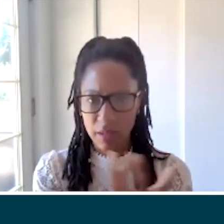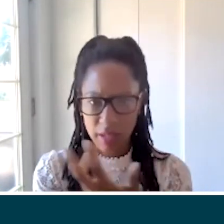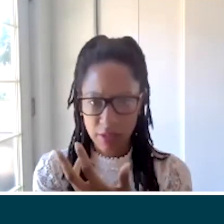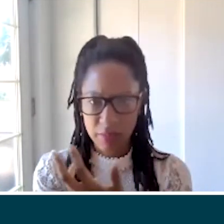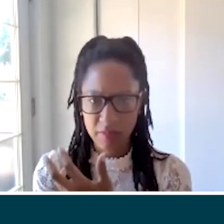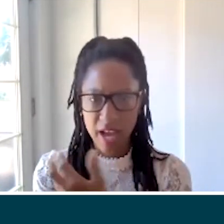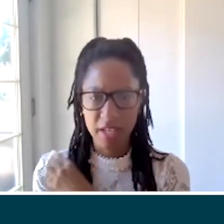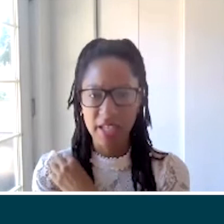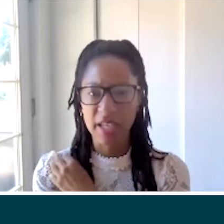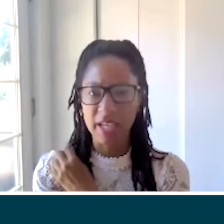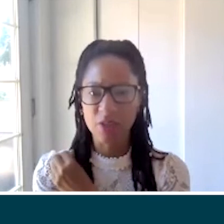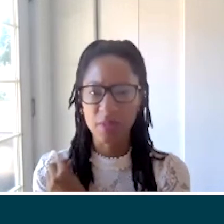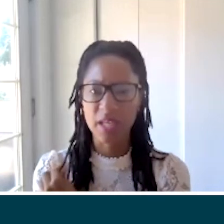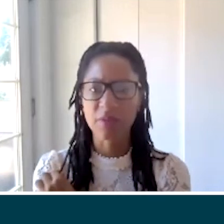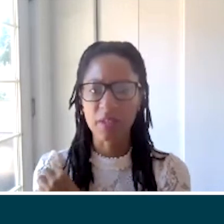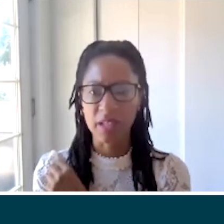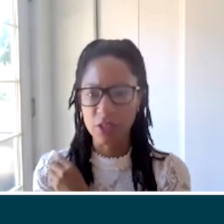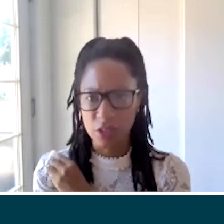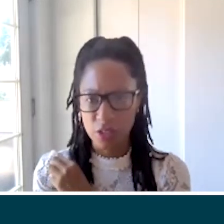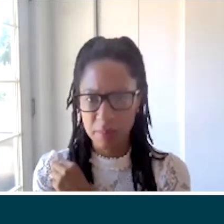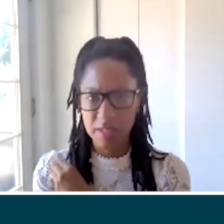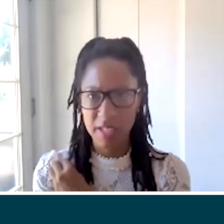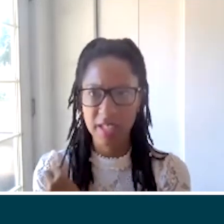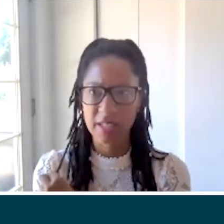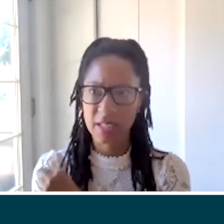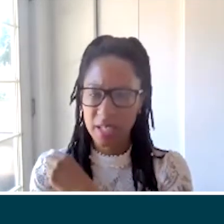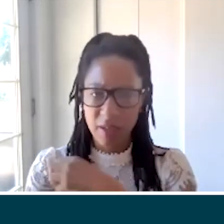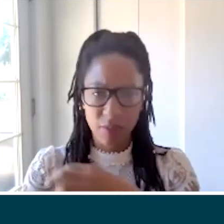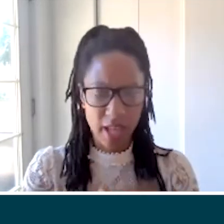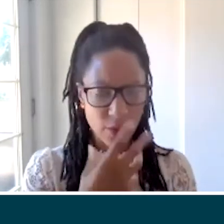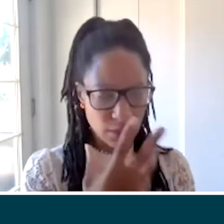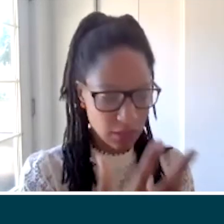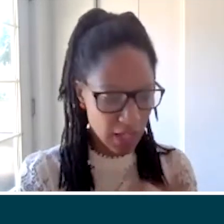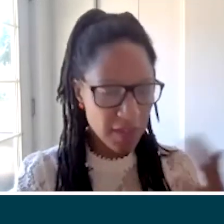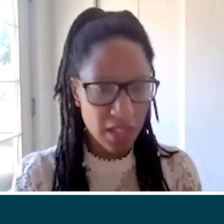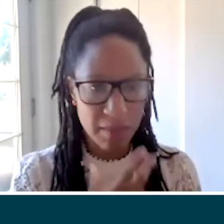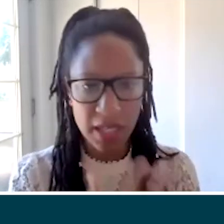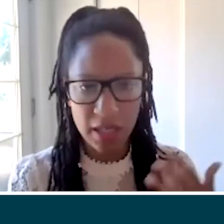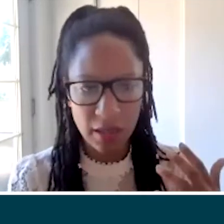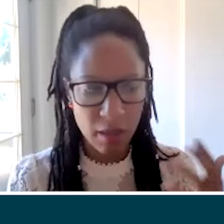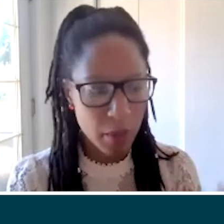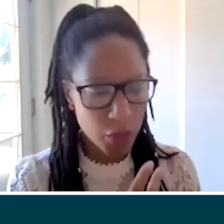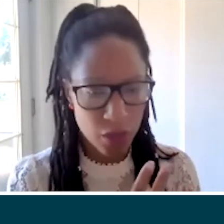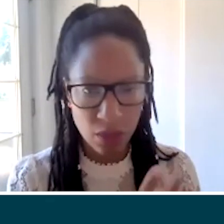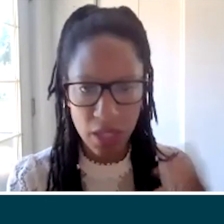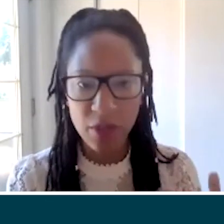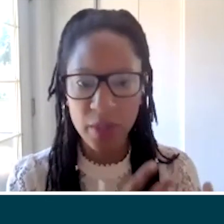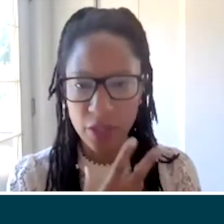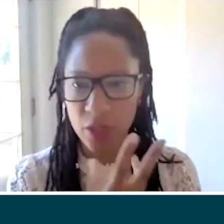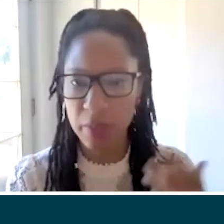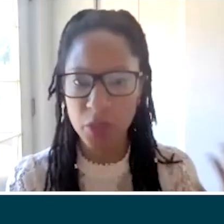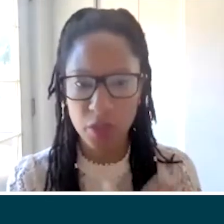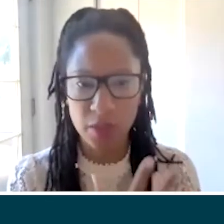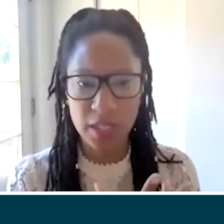men in terms of how they engage within relationships. It is without giving them any